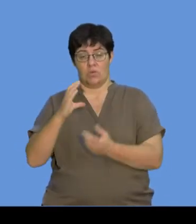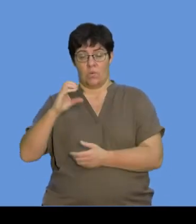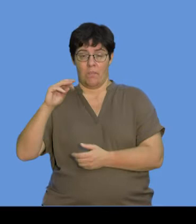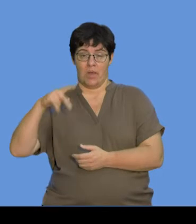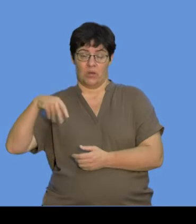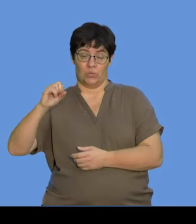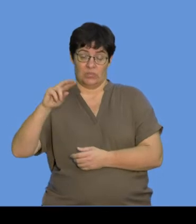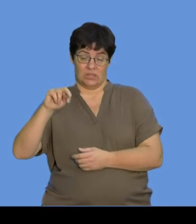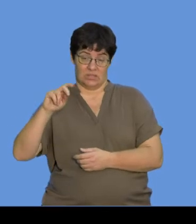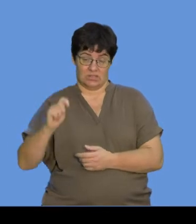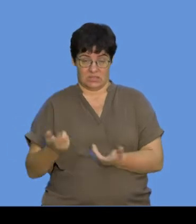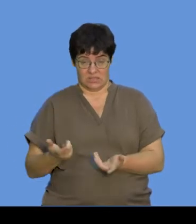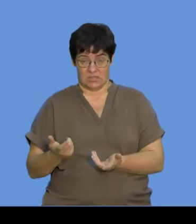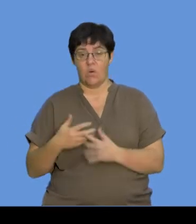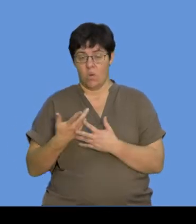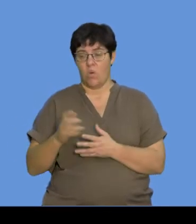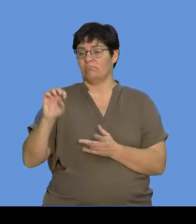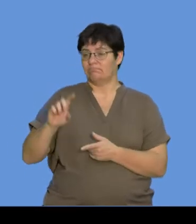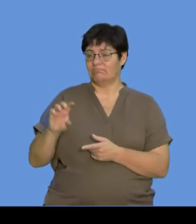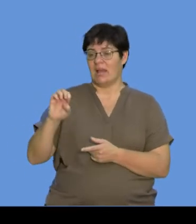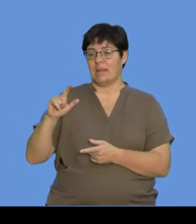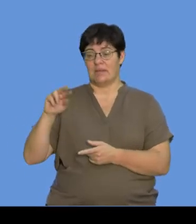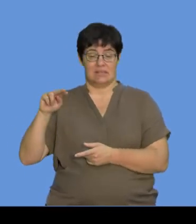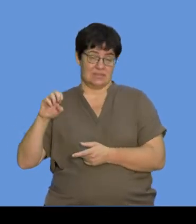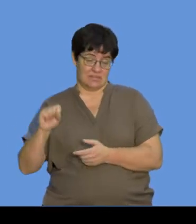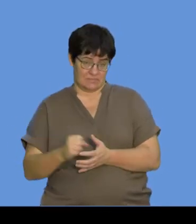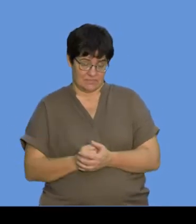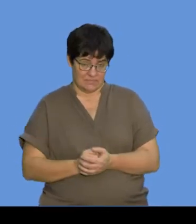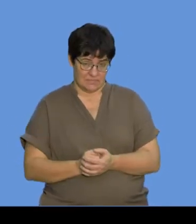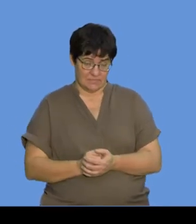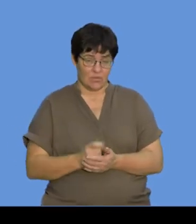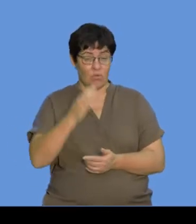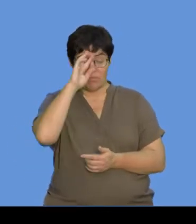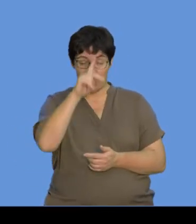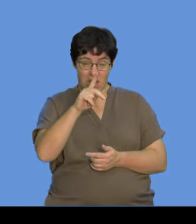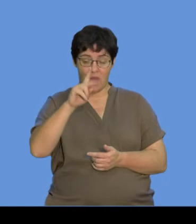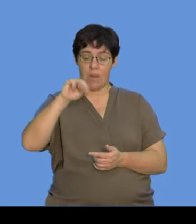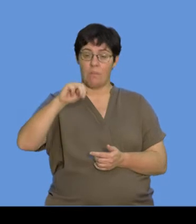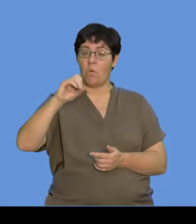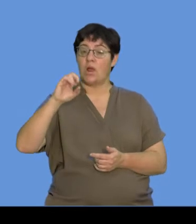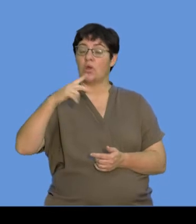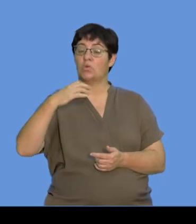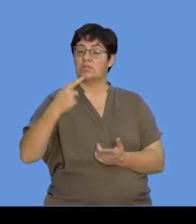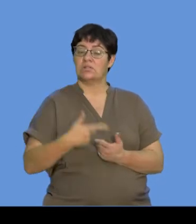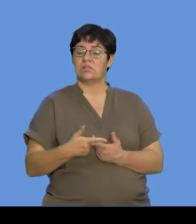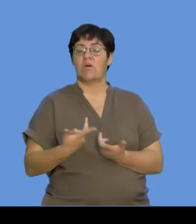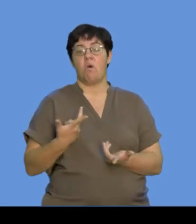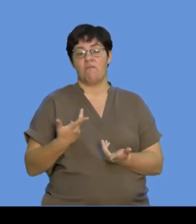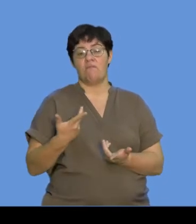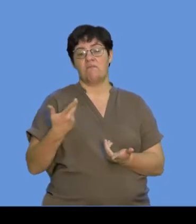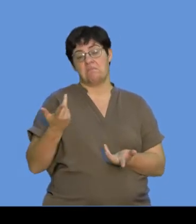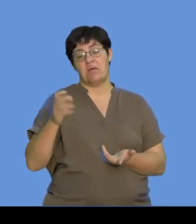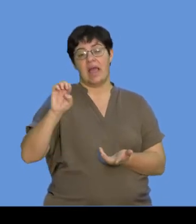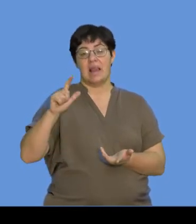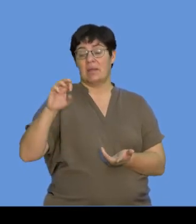Okay, or elements. Okay, remember we have molecules of elements, oxygen, for